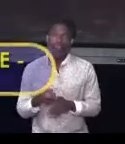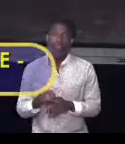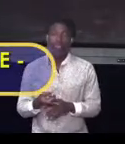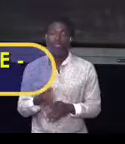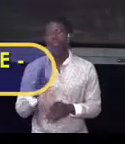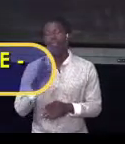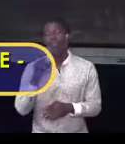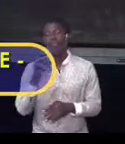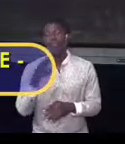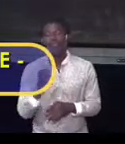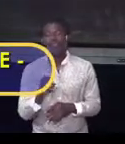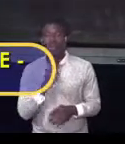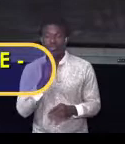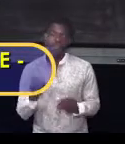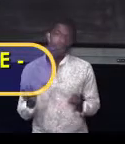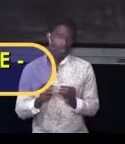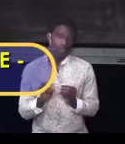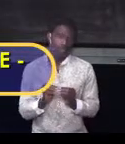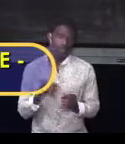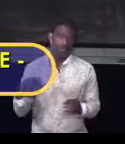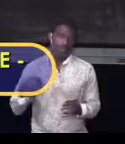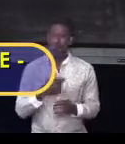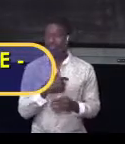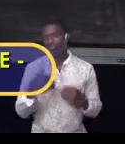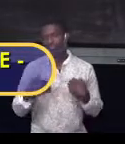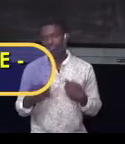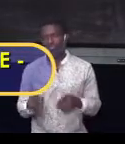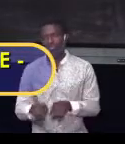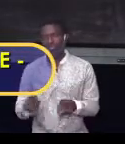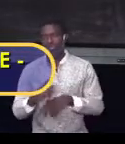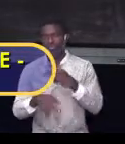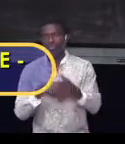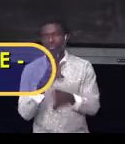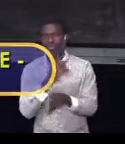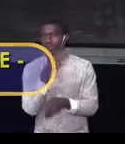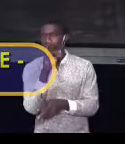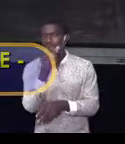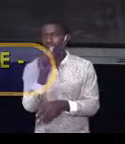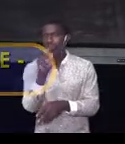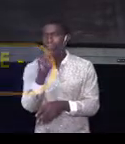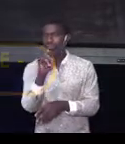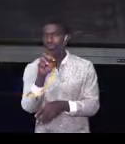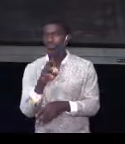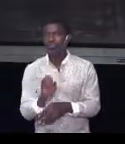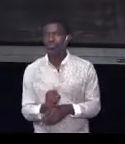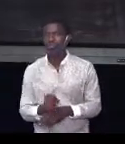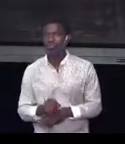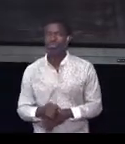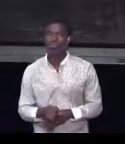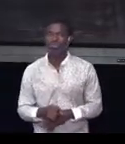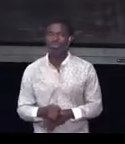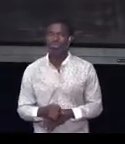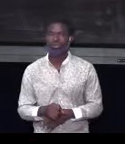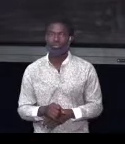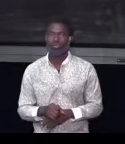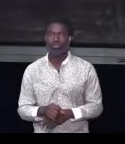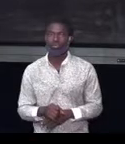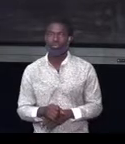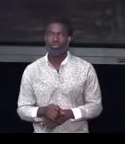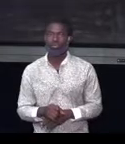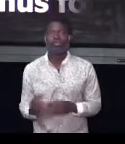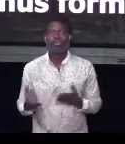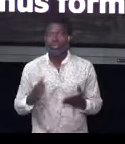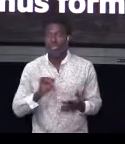when manure is added to such plants. We also have different kinds of manure. Different kinds